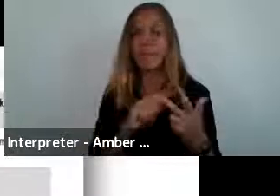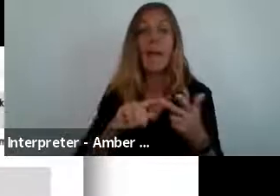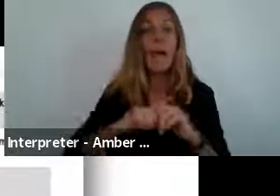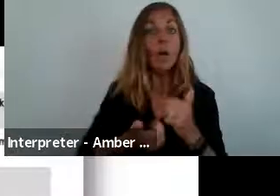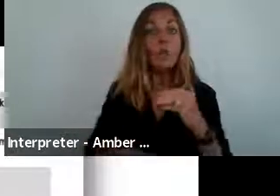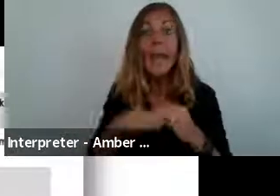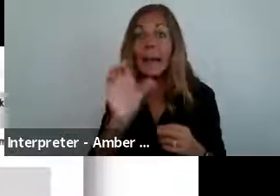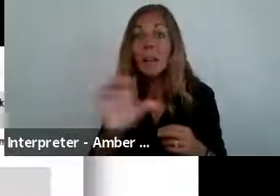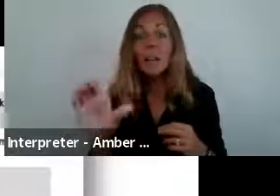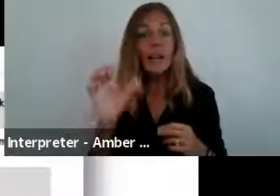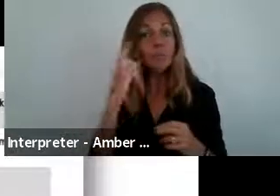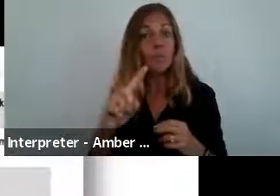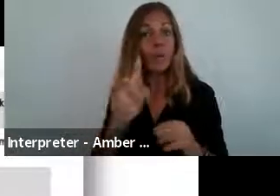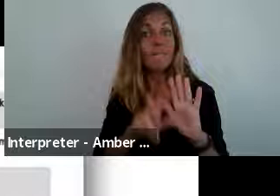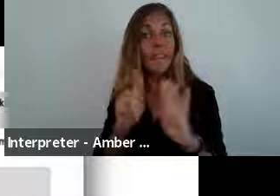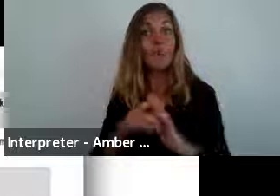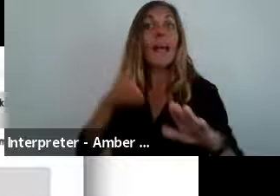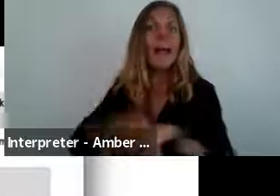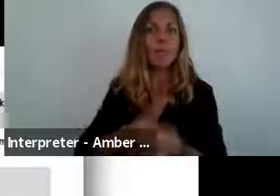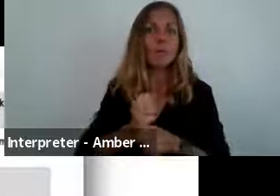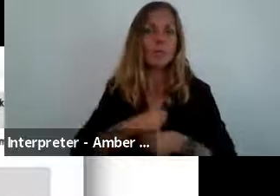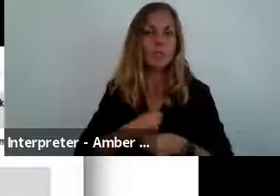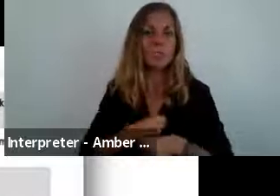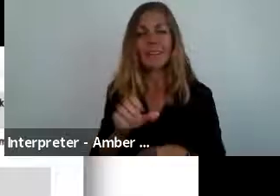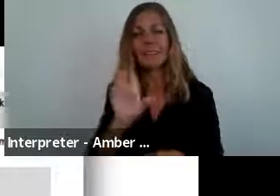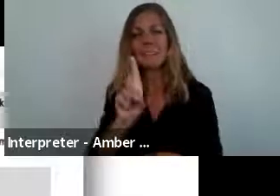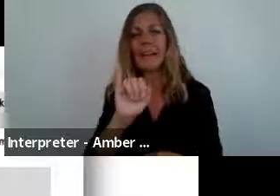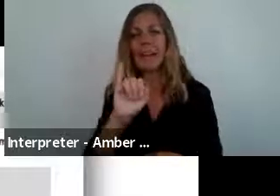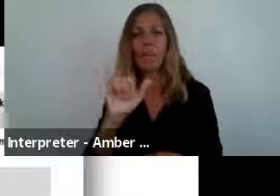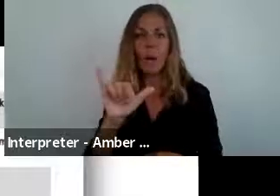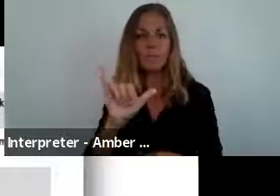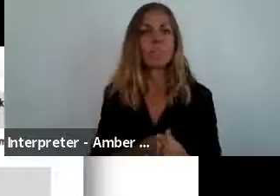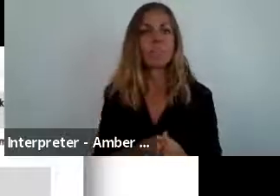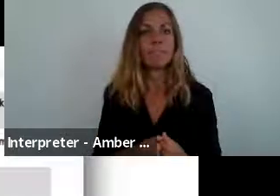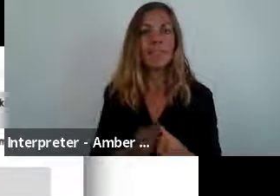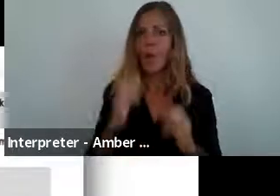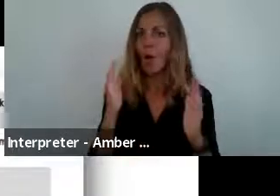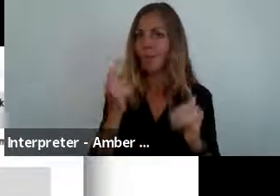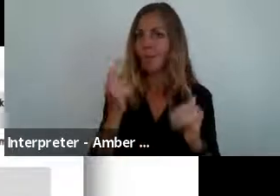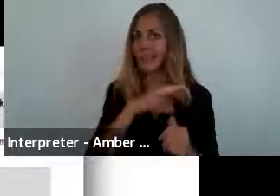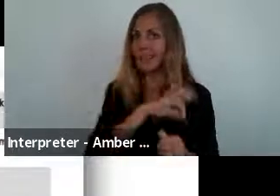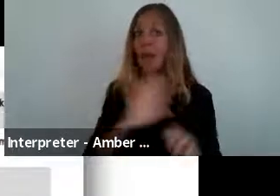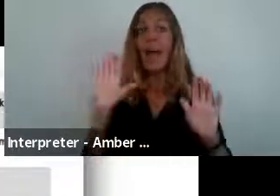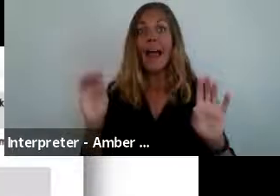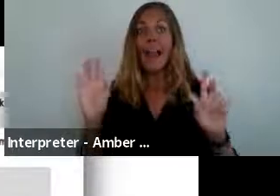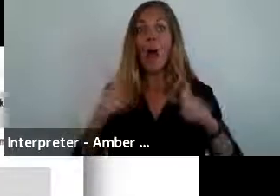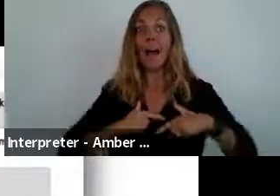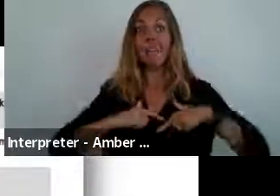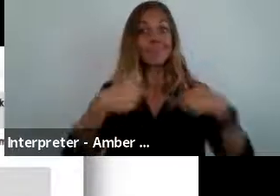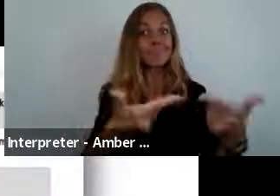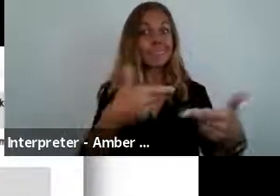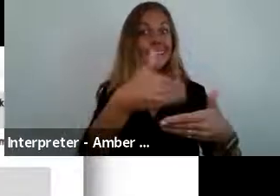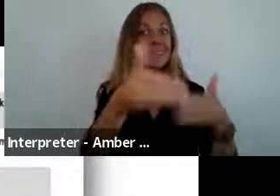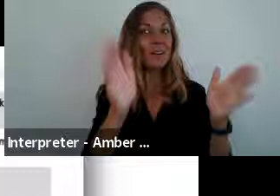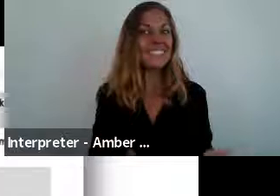of post-production, do it yourself. So I hope you find that helpful, and I'm going to turn it over to the next person.